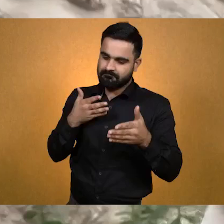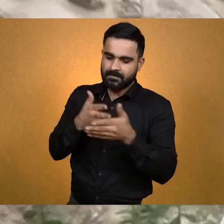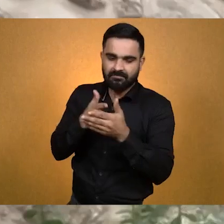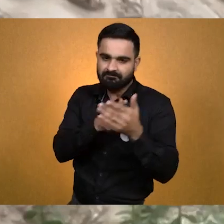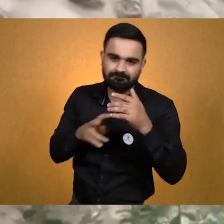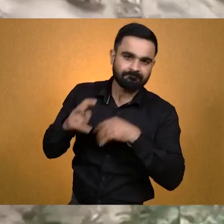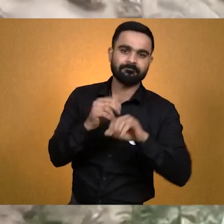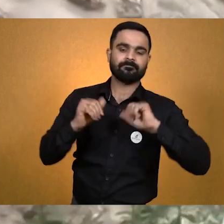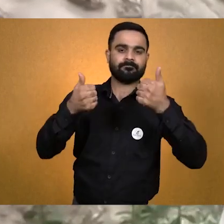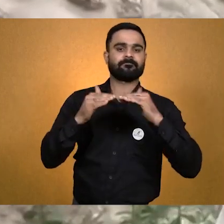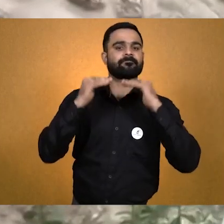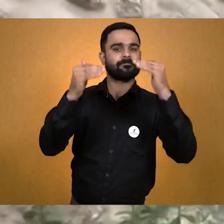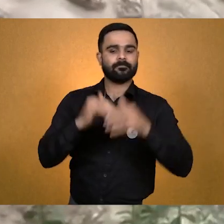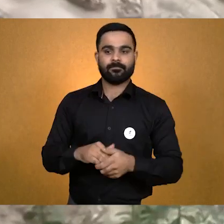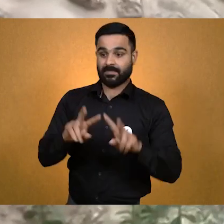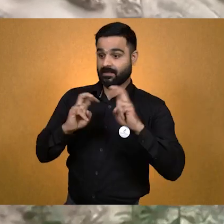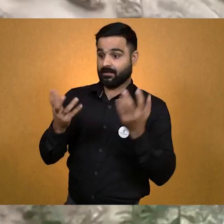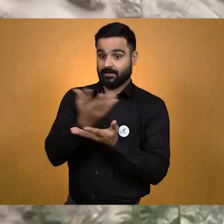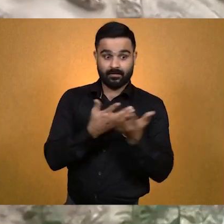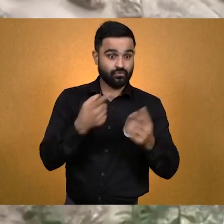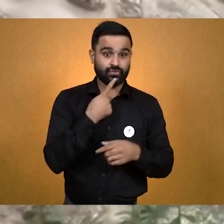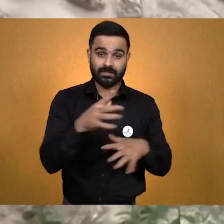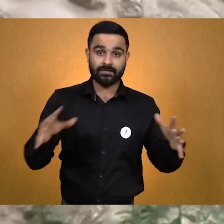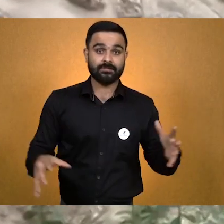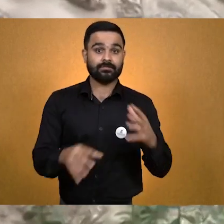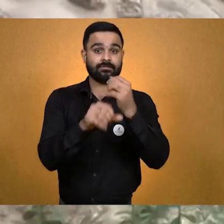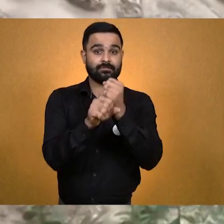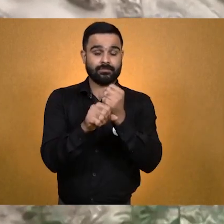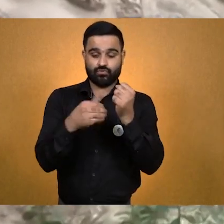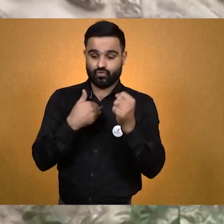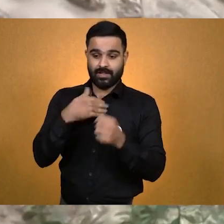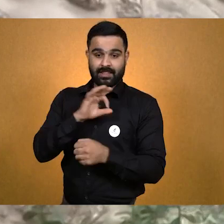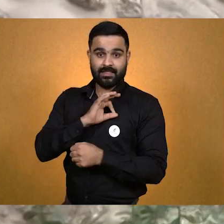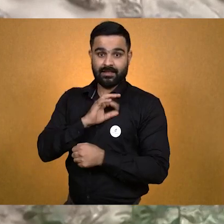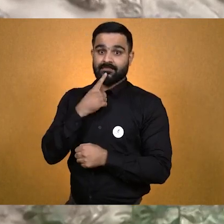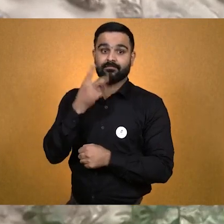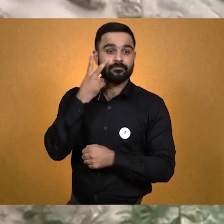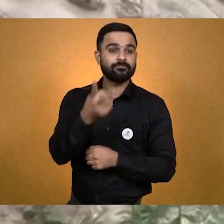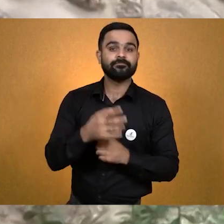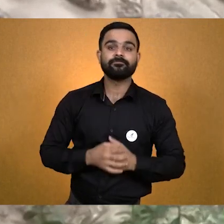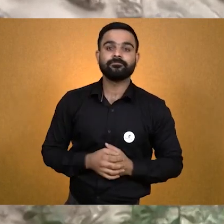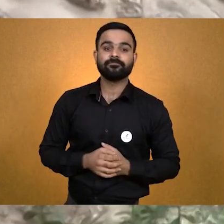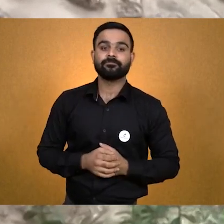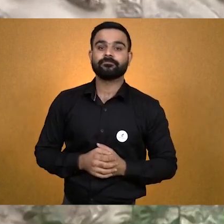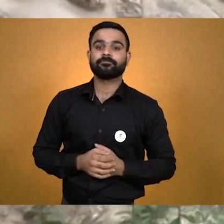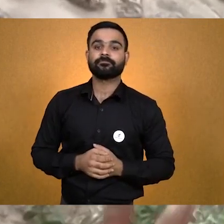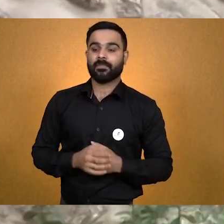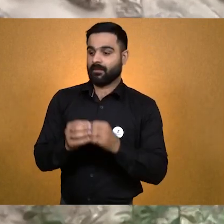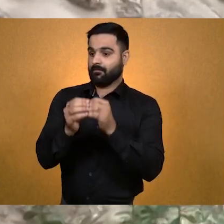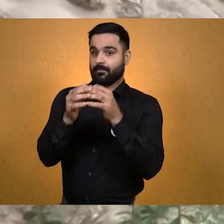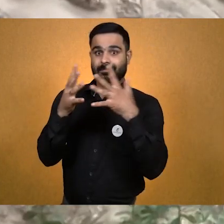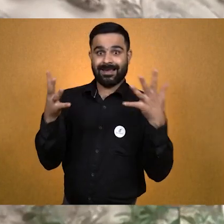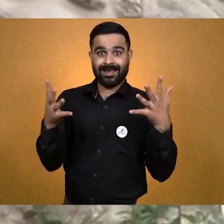say. I think the panelists already have summarized it, but what I would like to really see is ki